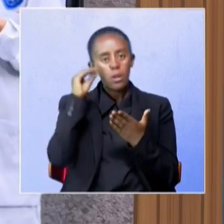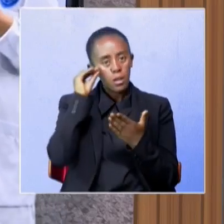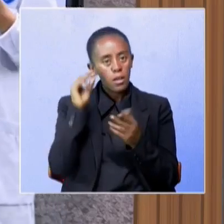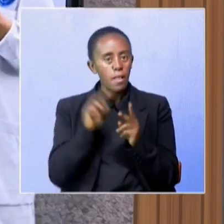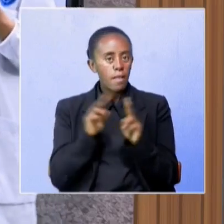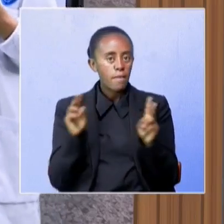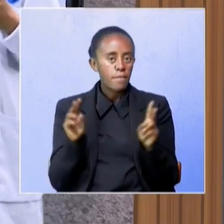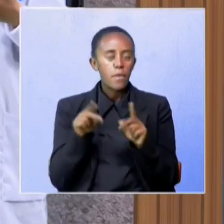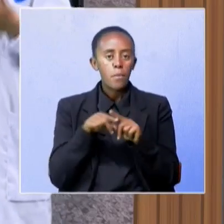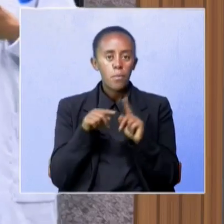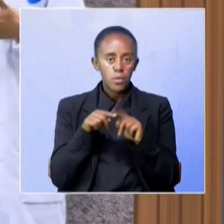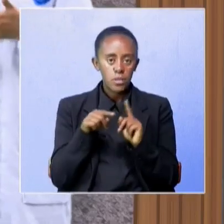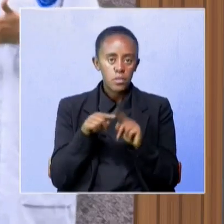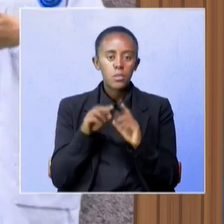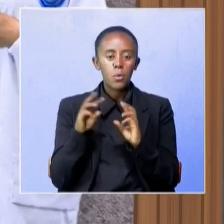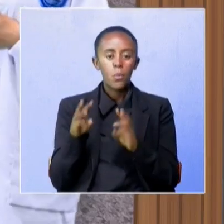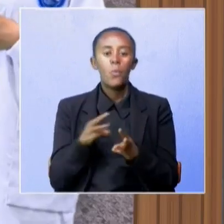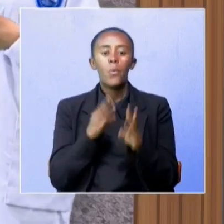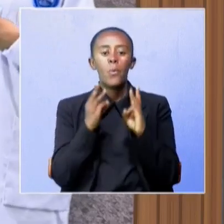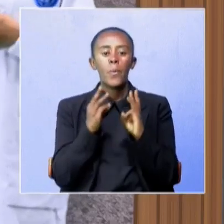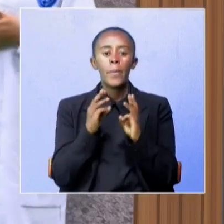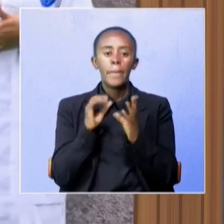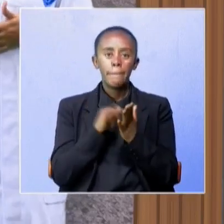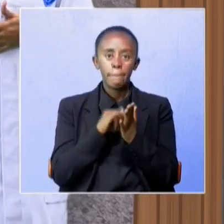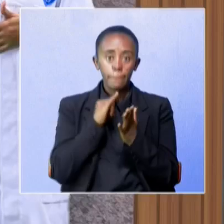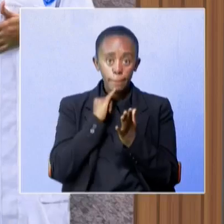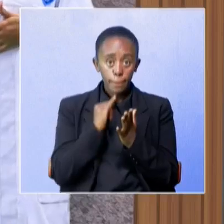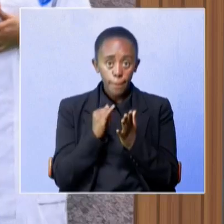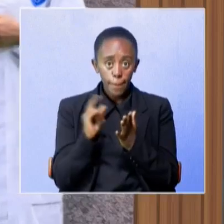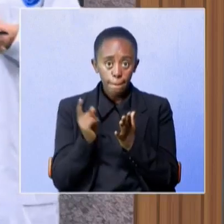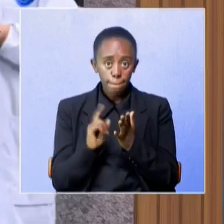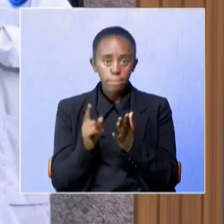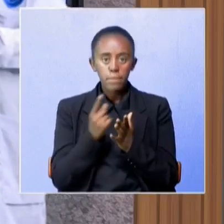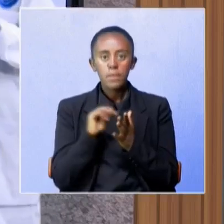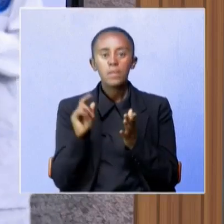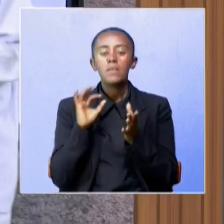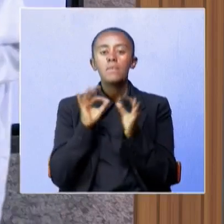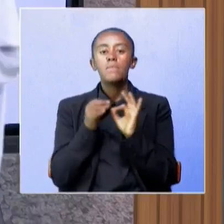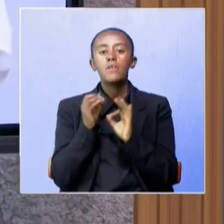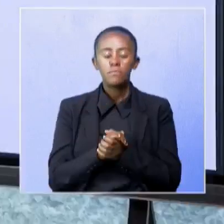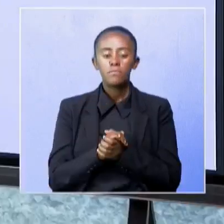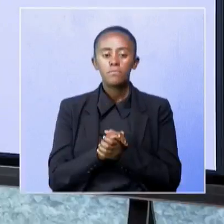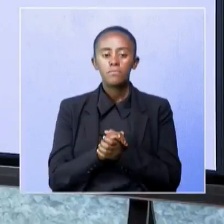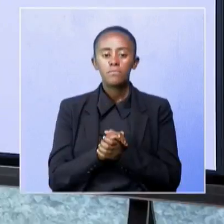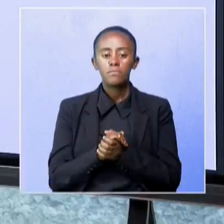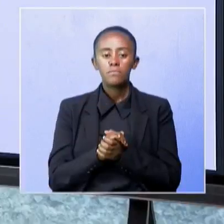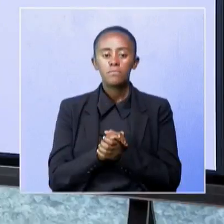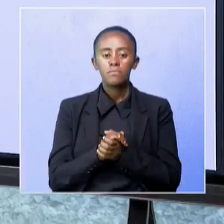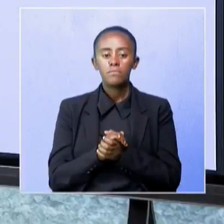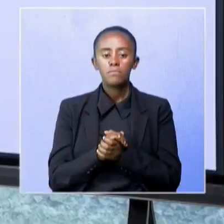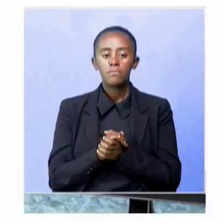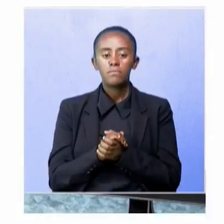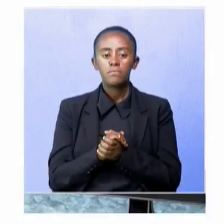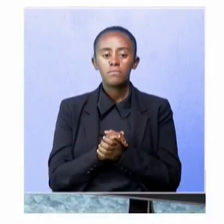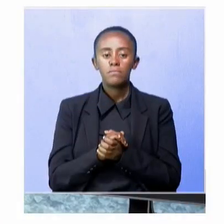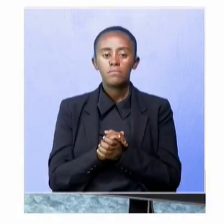very positive way. So that is the meaning of well-being. Okay, other example.